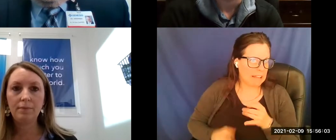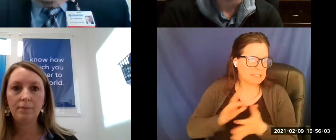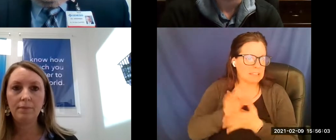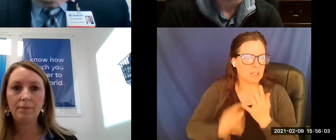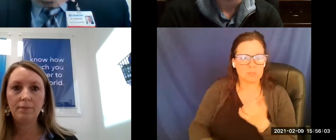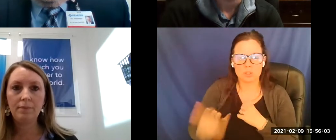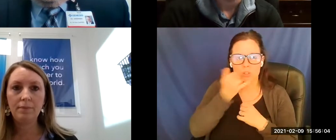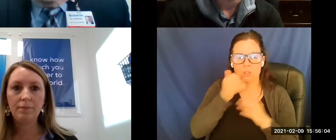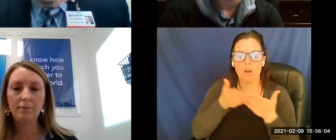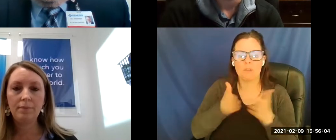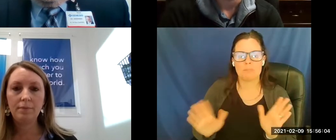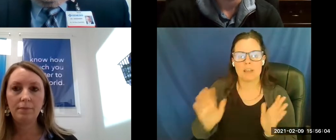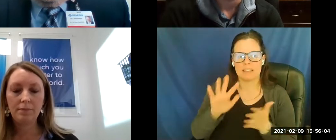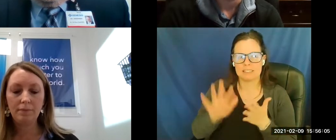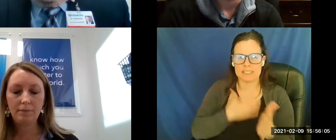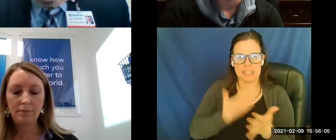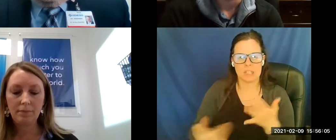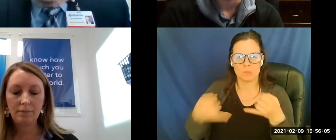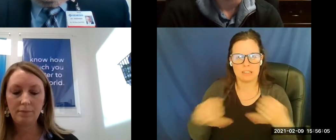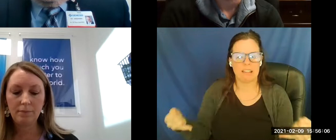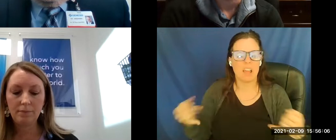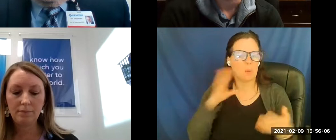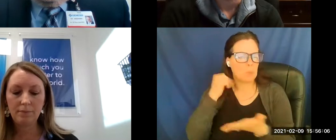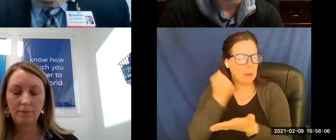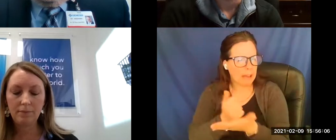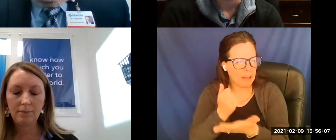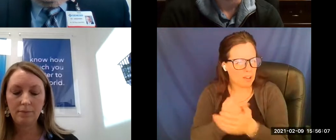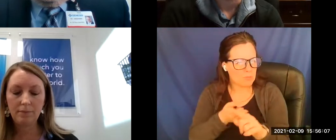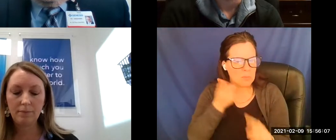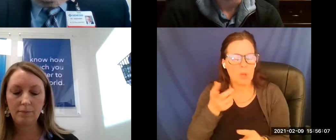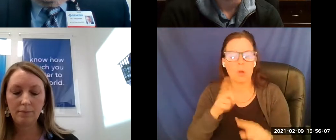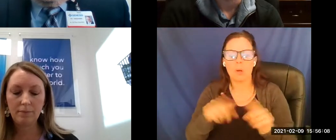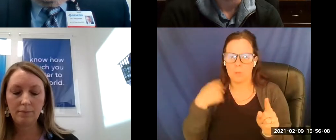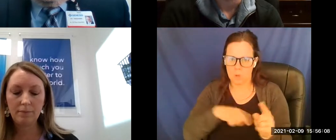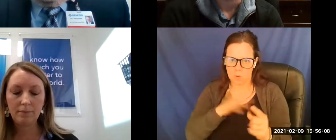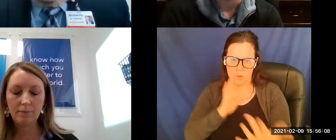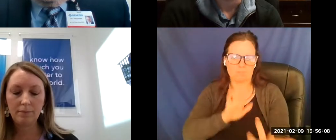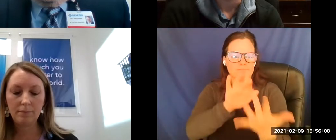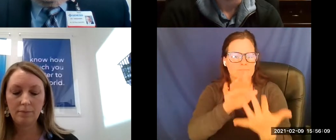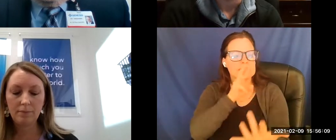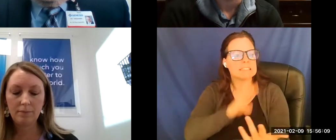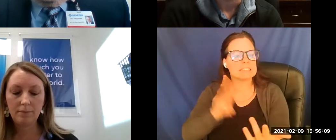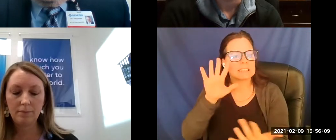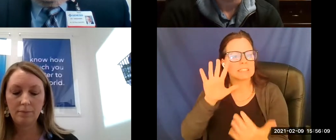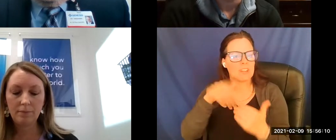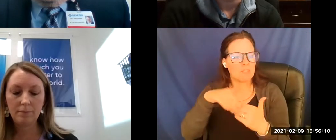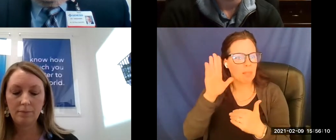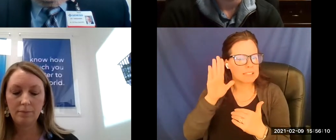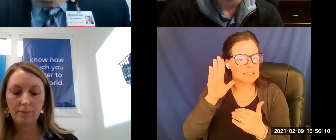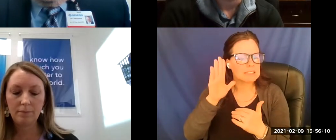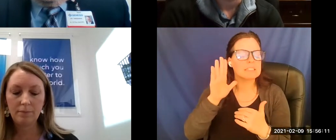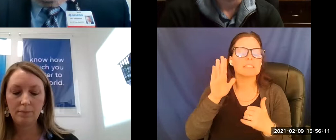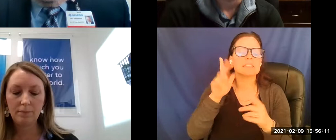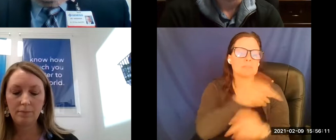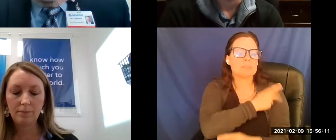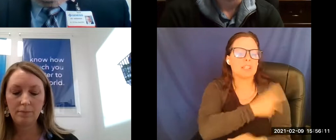line, and they will be assisted from there. But we will reach out to our 65+ patients as vaccine is available, and